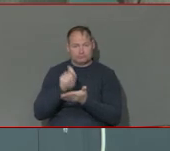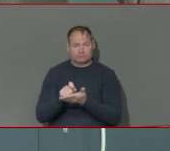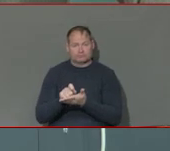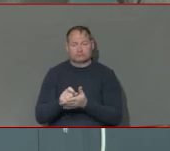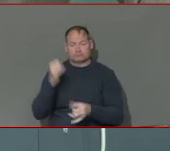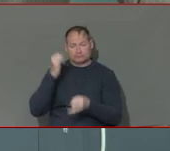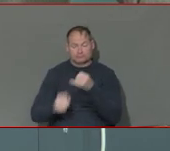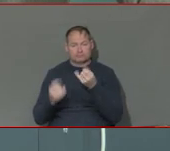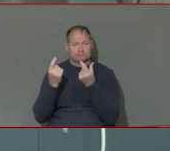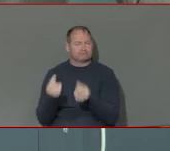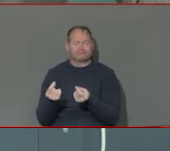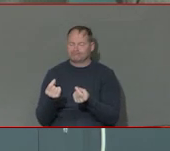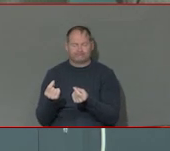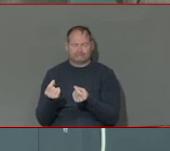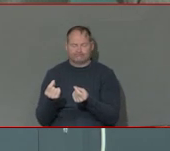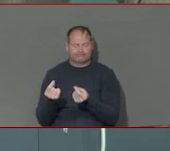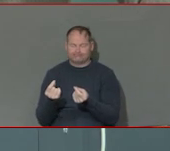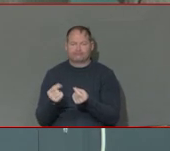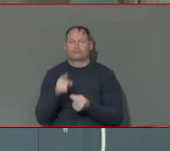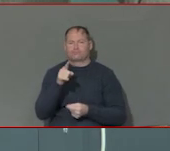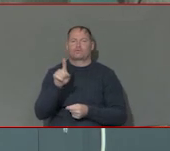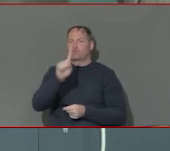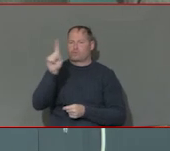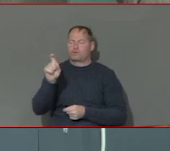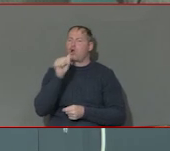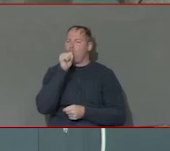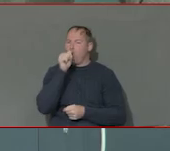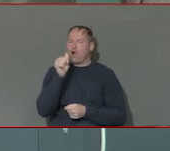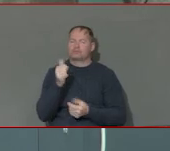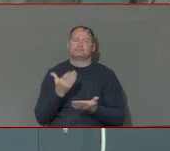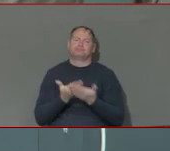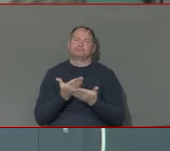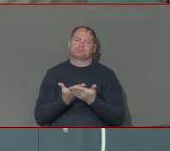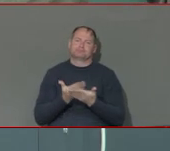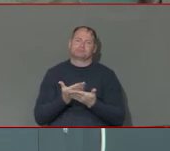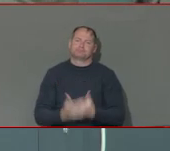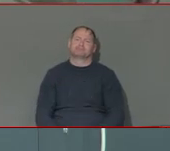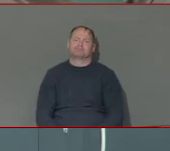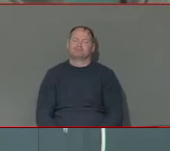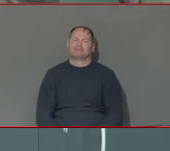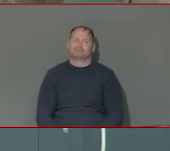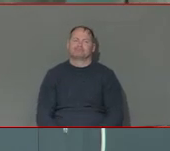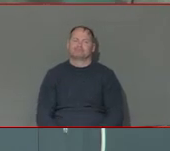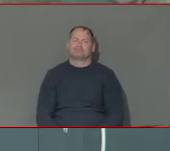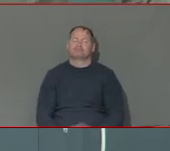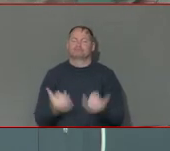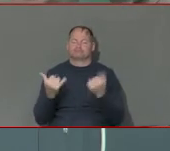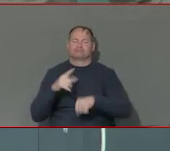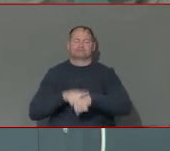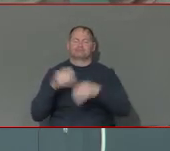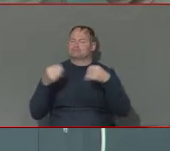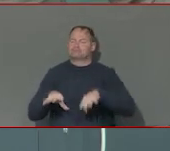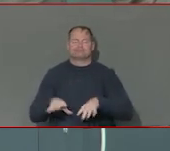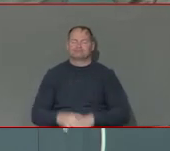those mistakes and you will be able to answer questions as expected. Now, without wasting time, let